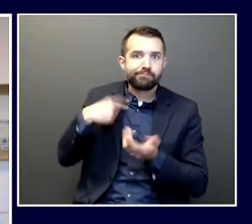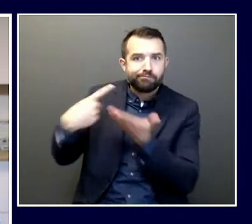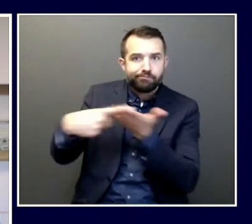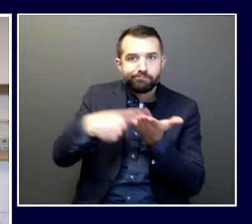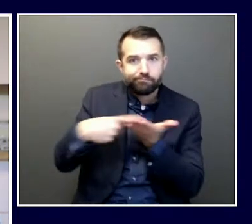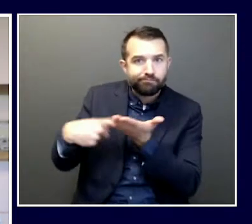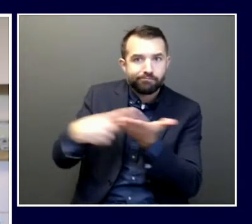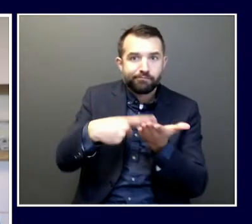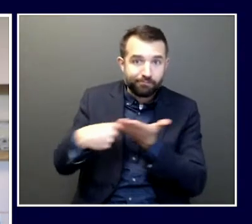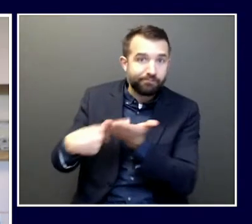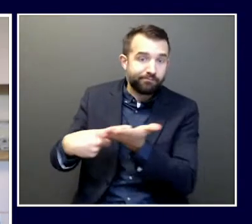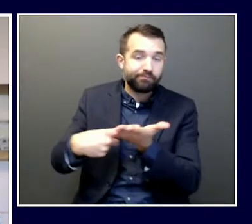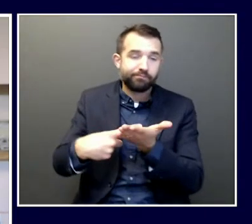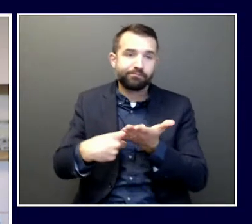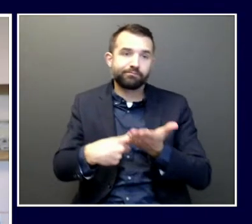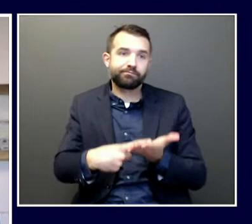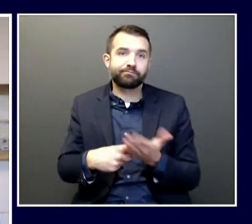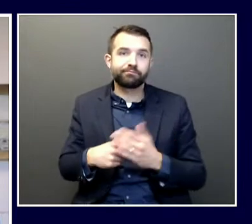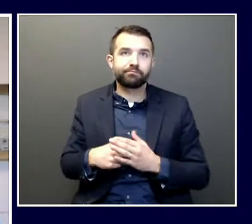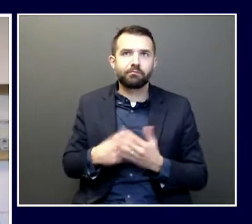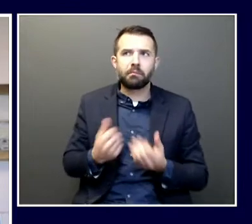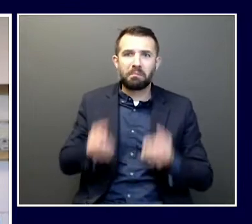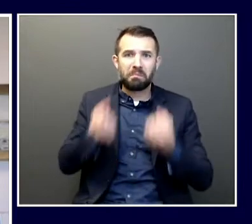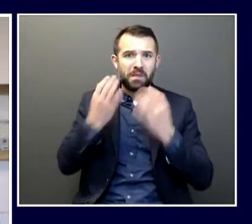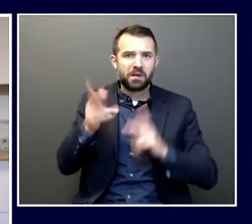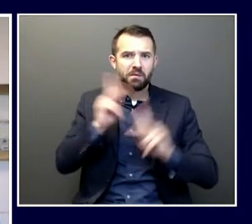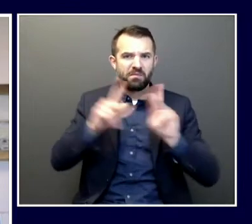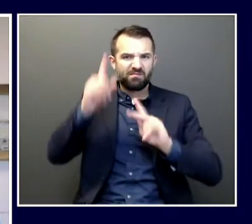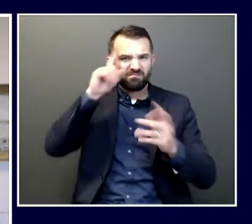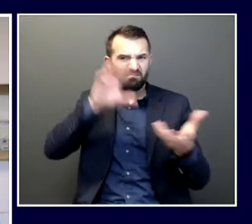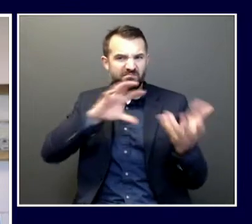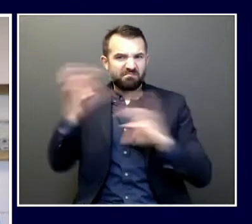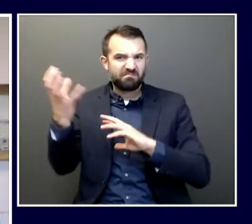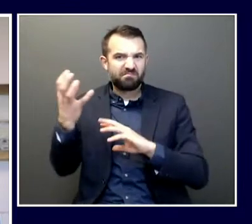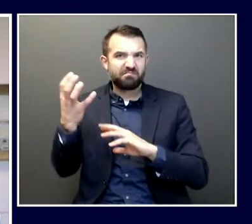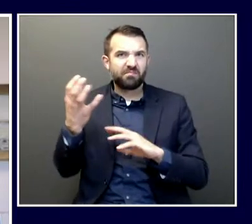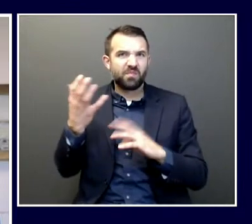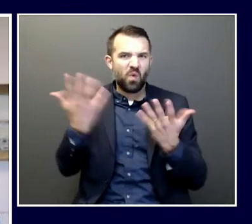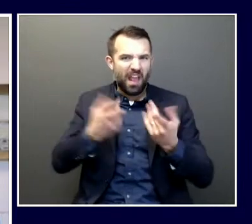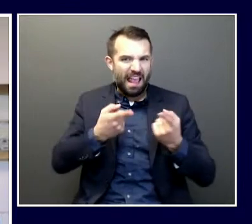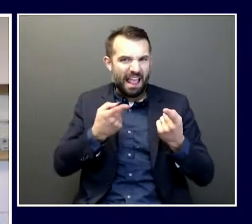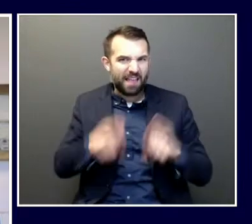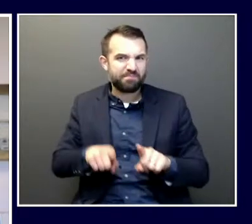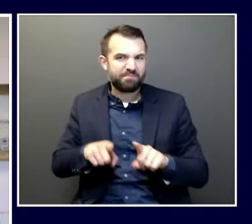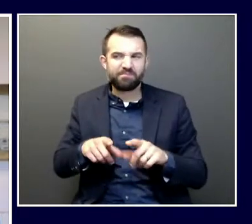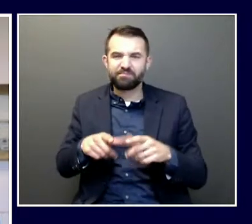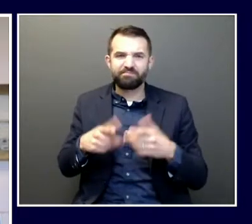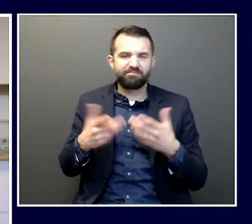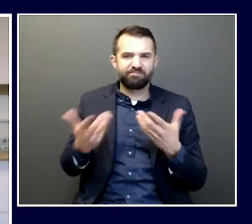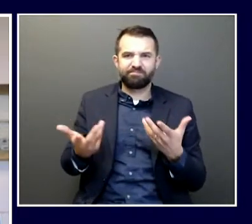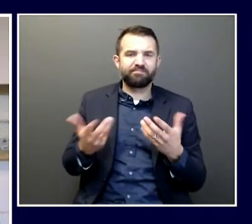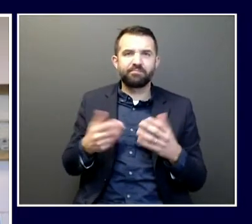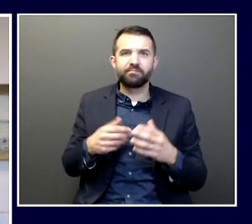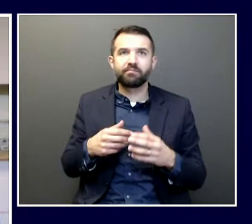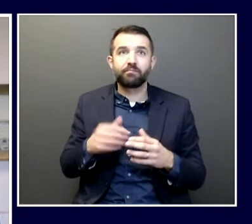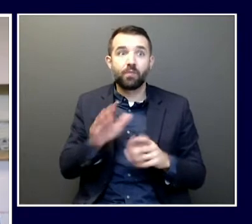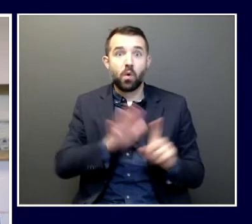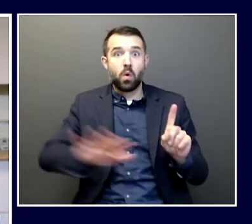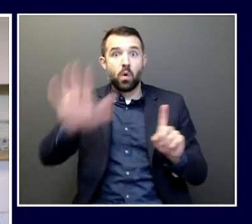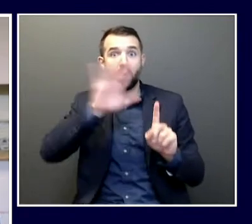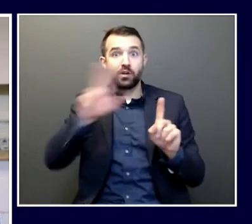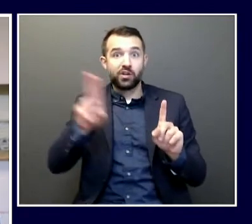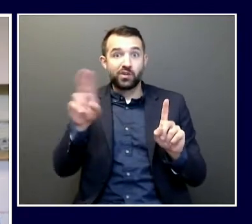heck is going on right now? How could it be that 2 of the most vaccinated states in the country, Maine and